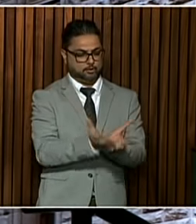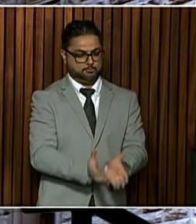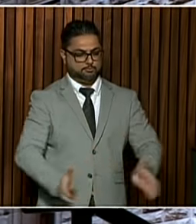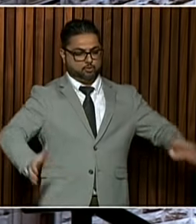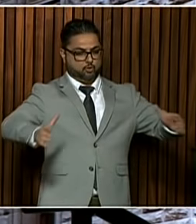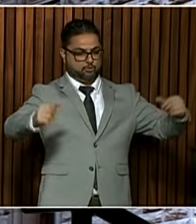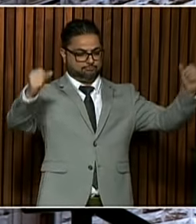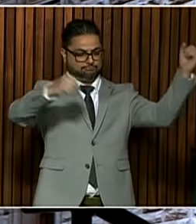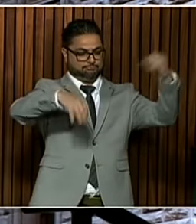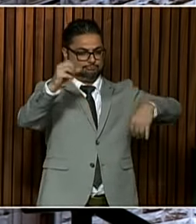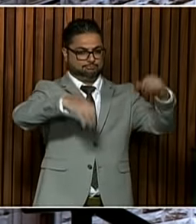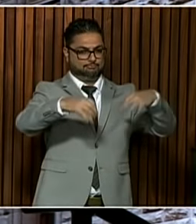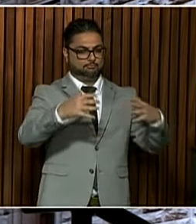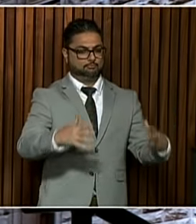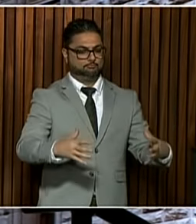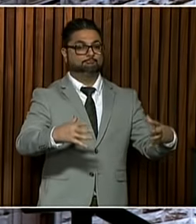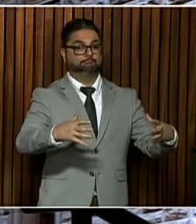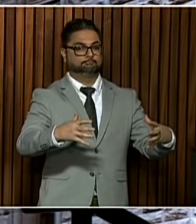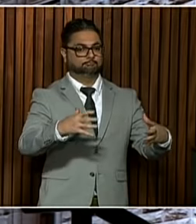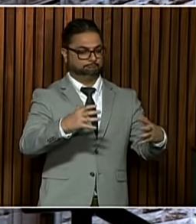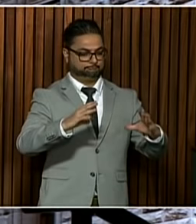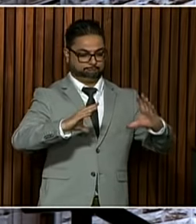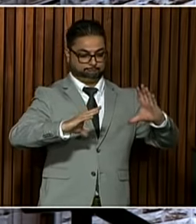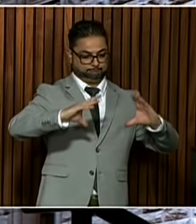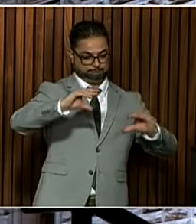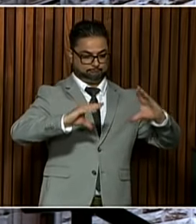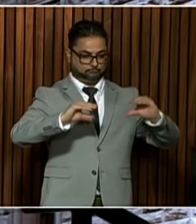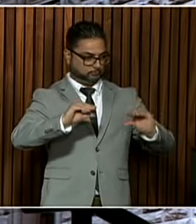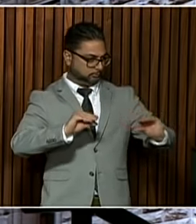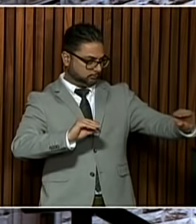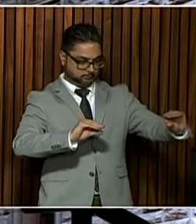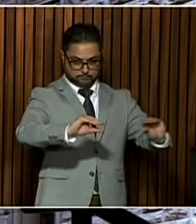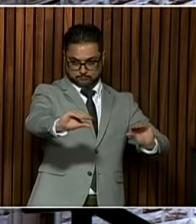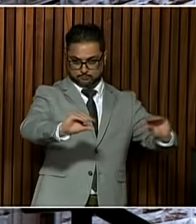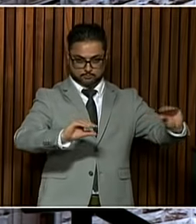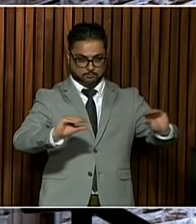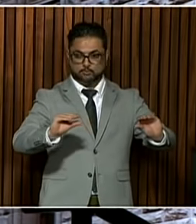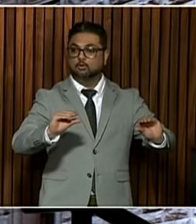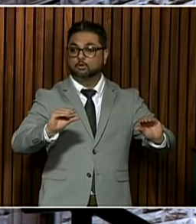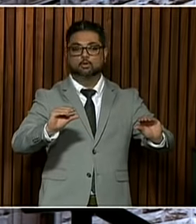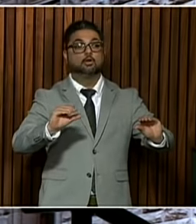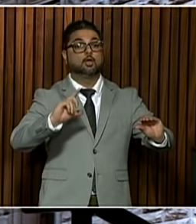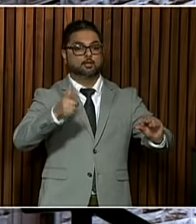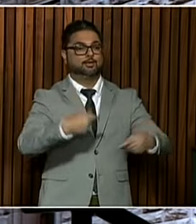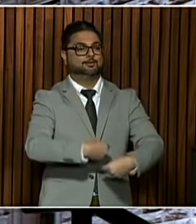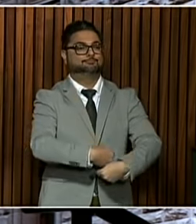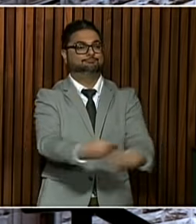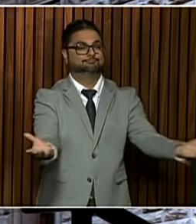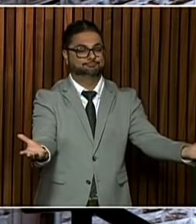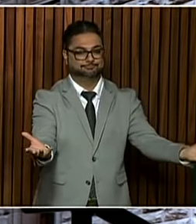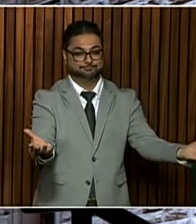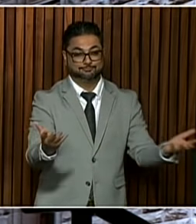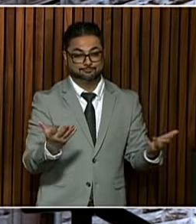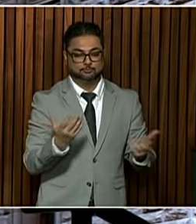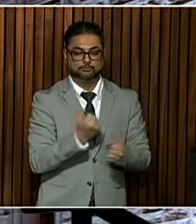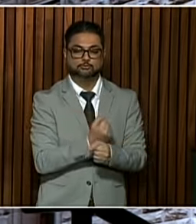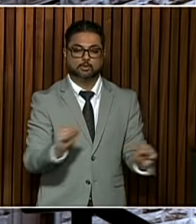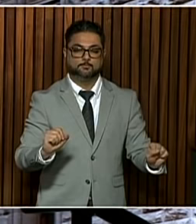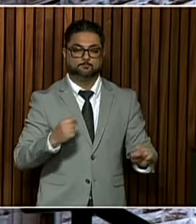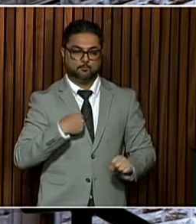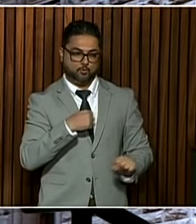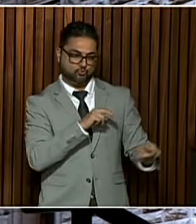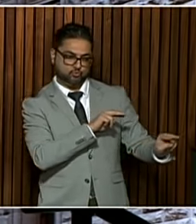ongoing care and the safety of all our healthcare workers as they undertake to take care of these citizens when